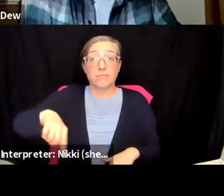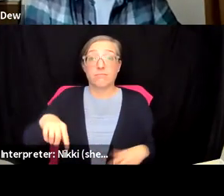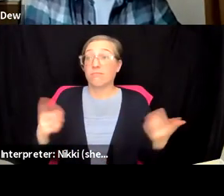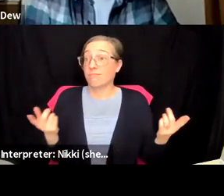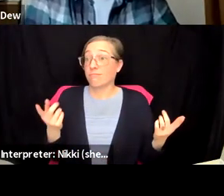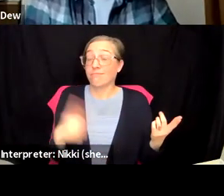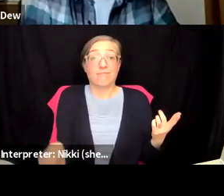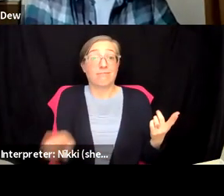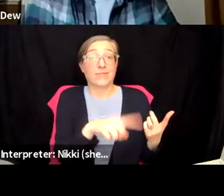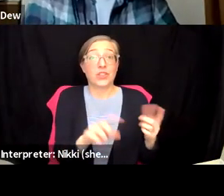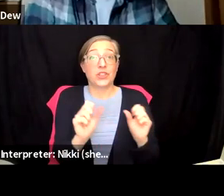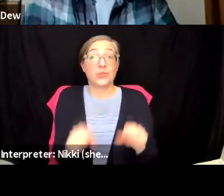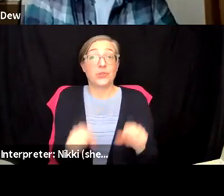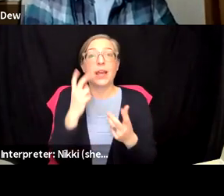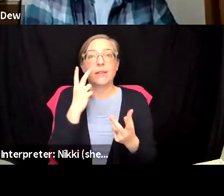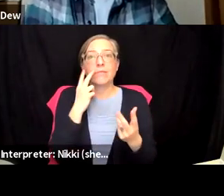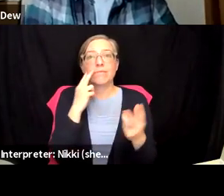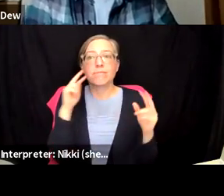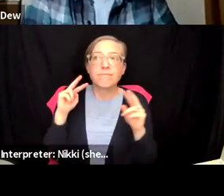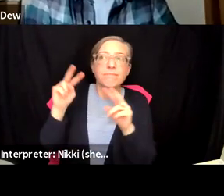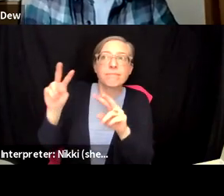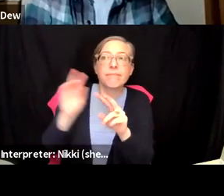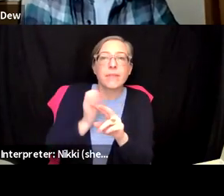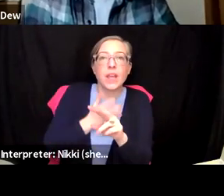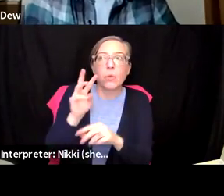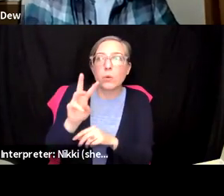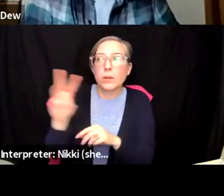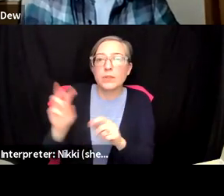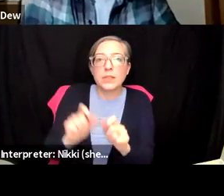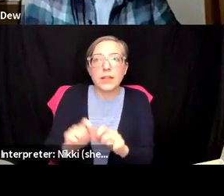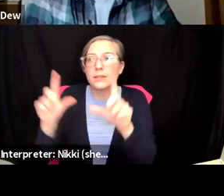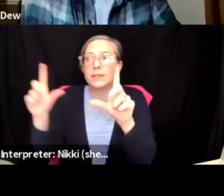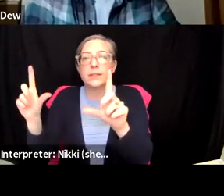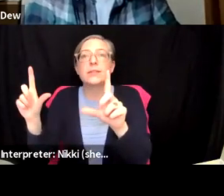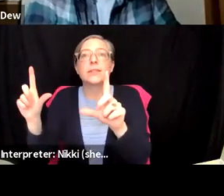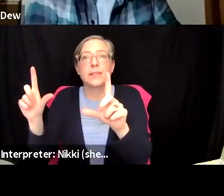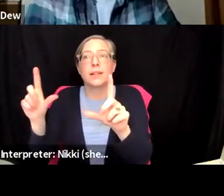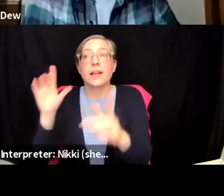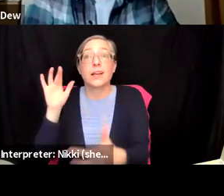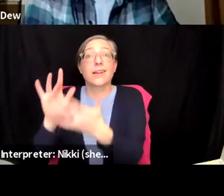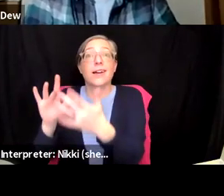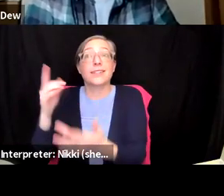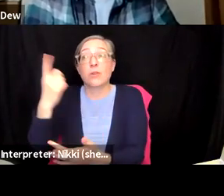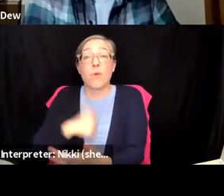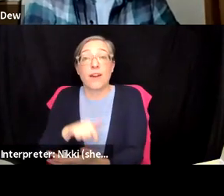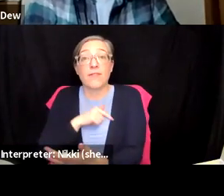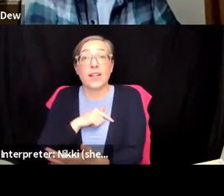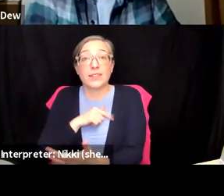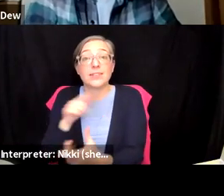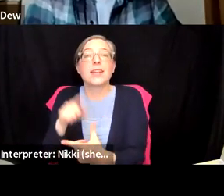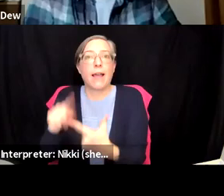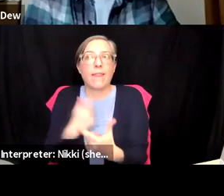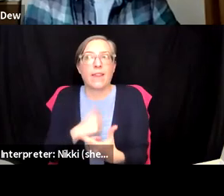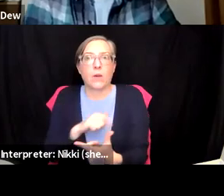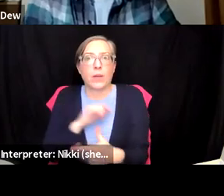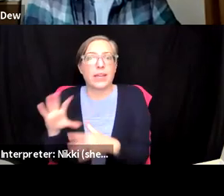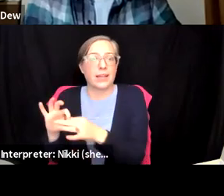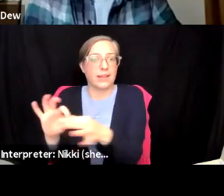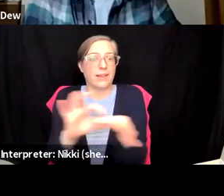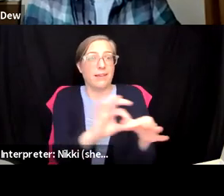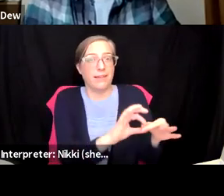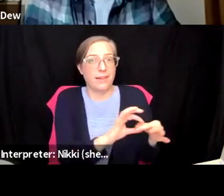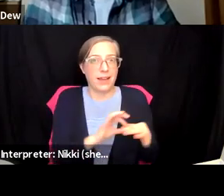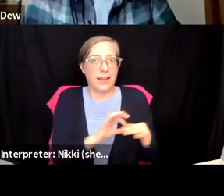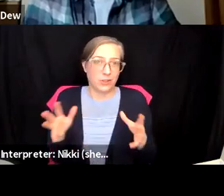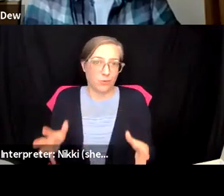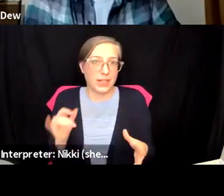websites, and we all know enough about each other now to say, we know who to hook you up with if we can't do it. And that, I think, is the